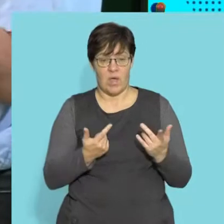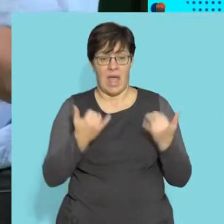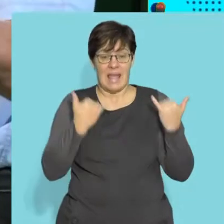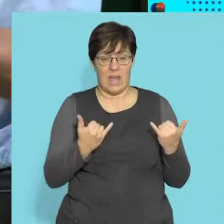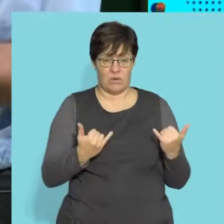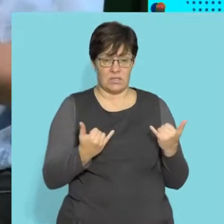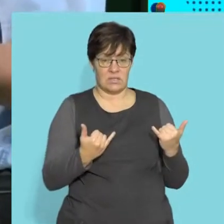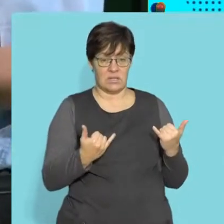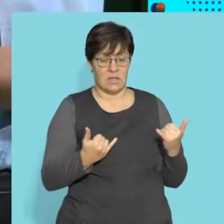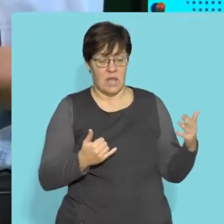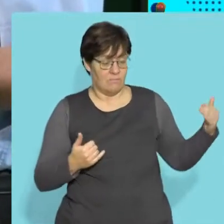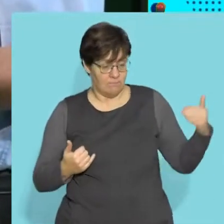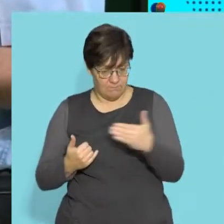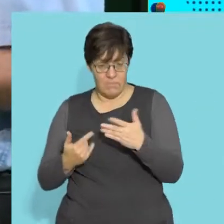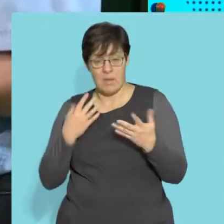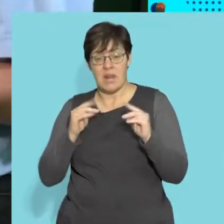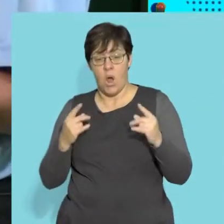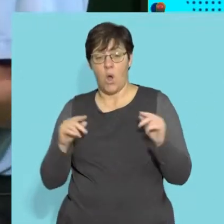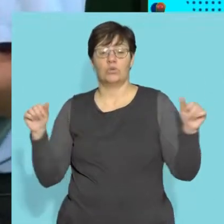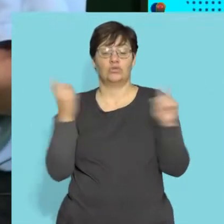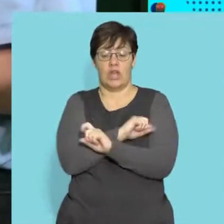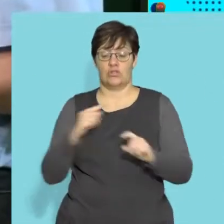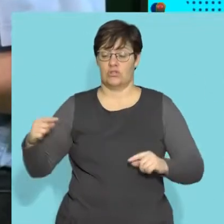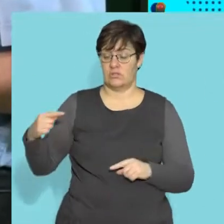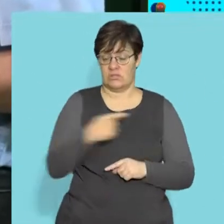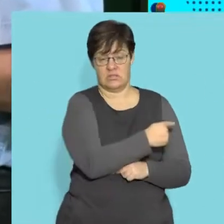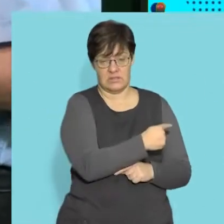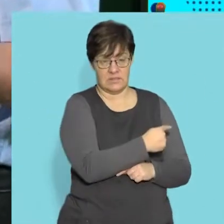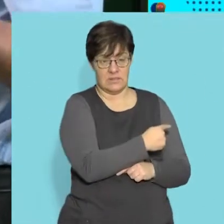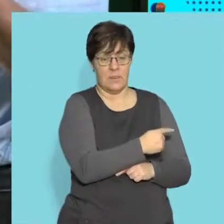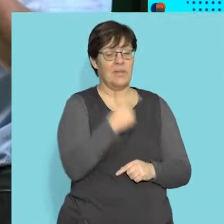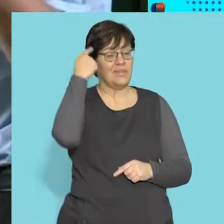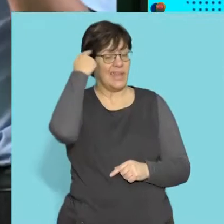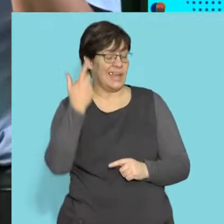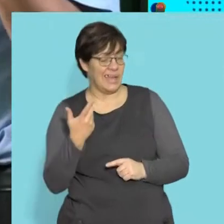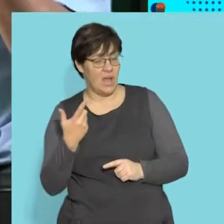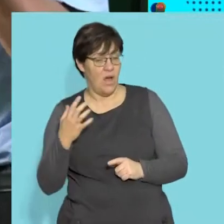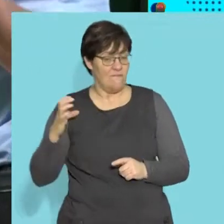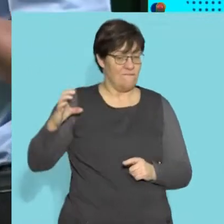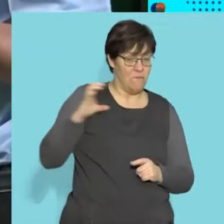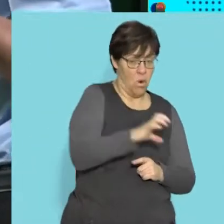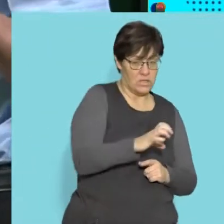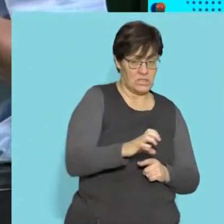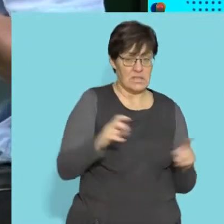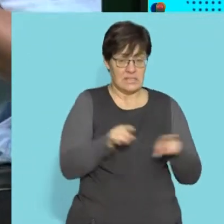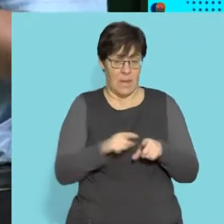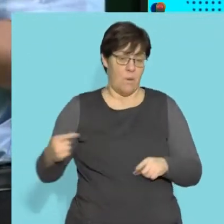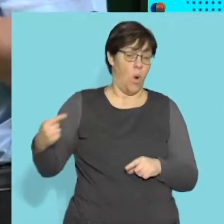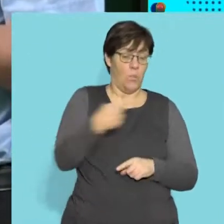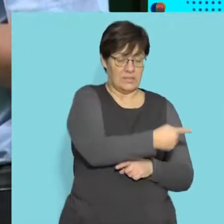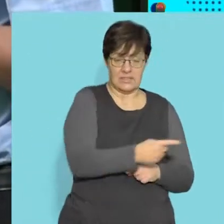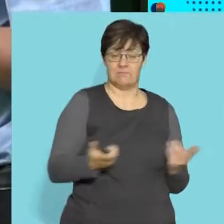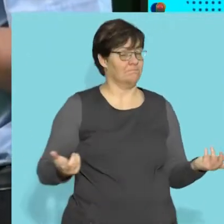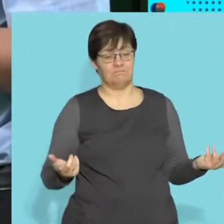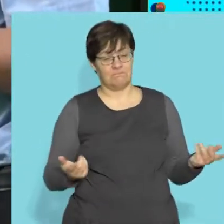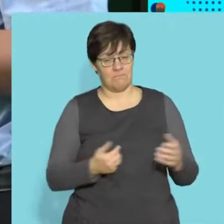the current direction has changed. The field is still the same, but now it wouldn't be much to think that perhaps the force is